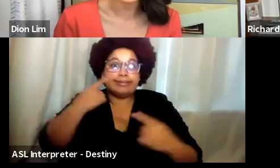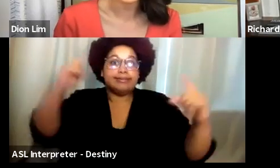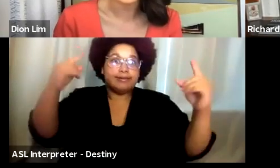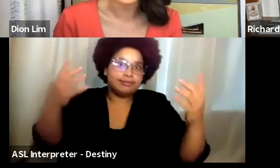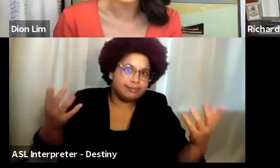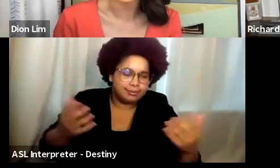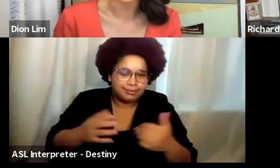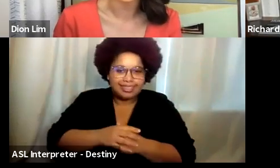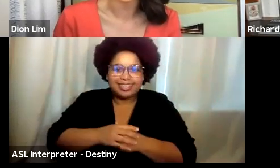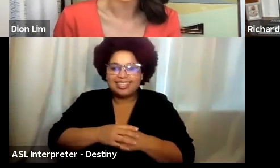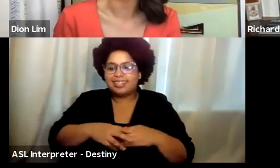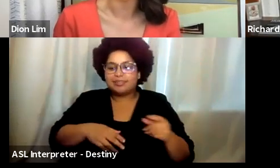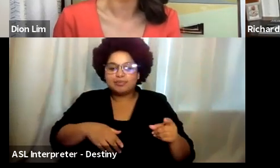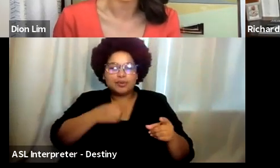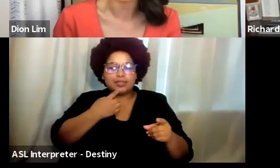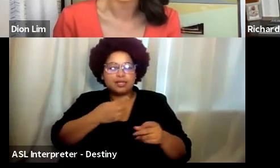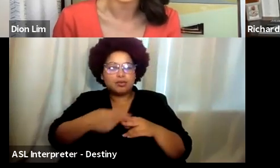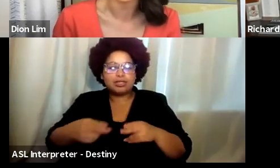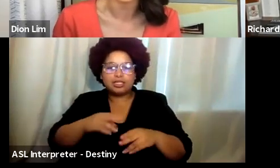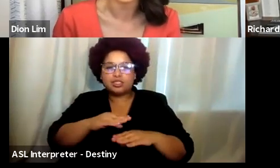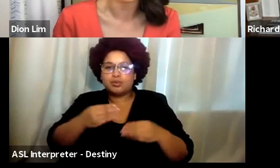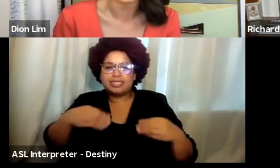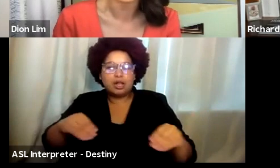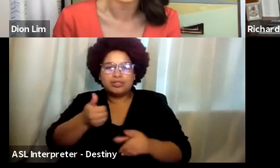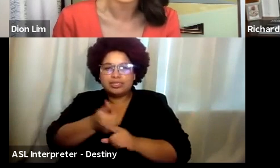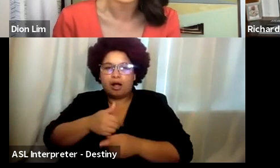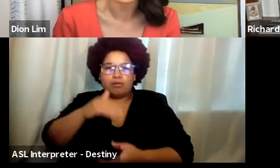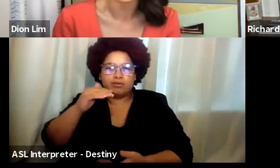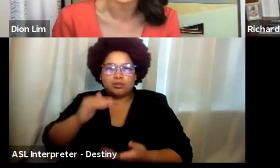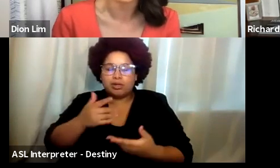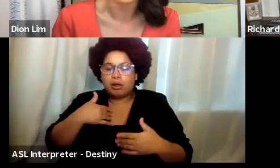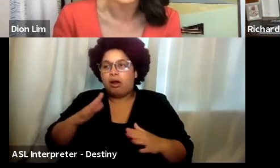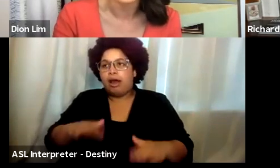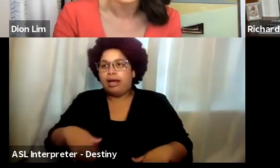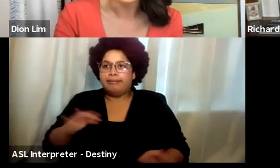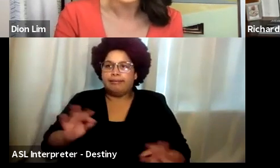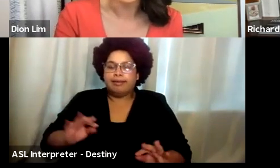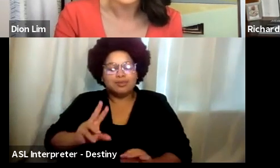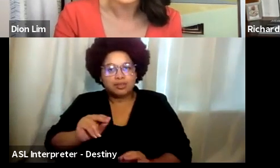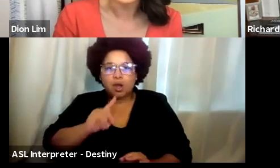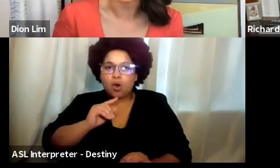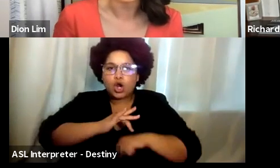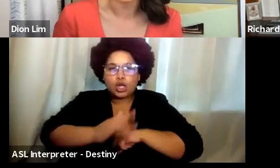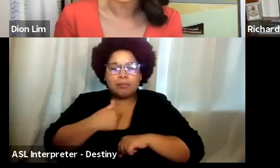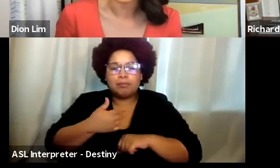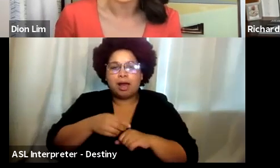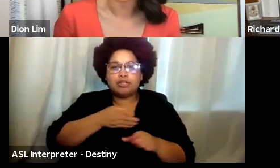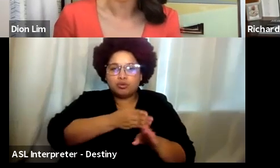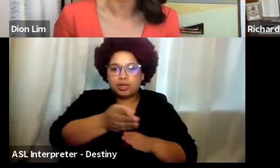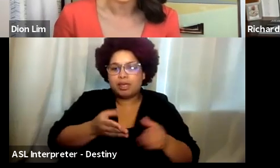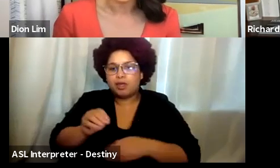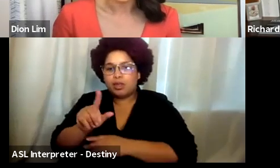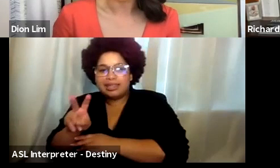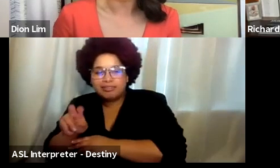And can I also just say real quickly too, is that don't sell yourself short, because early in my career, and maybe Olivia and Brian, I don't know if you felt this